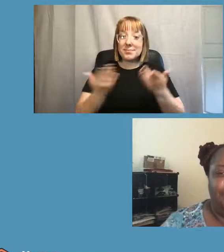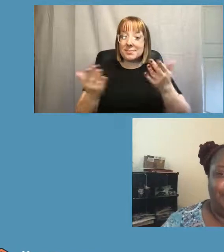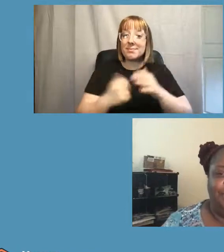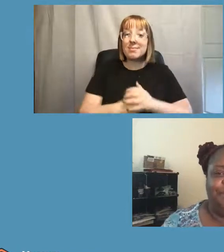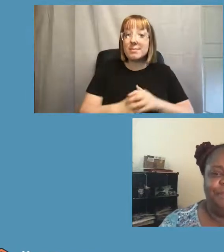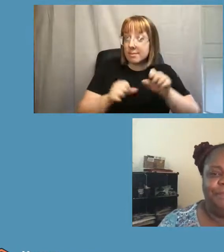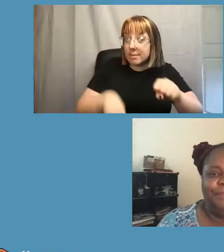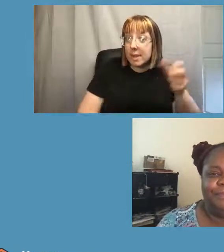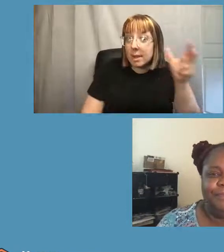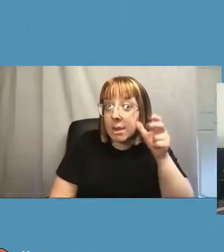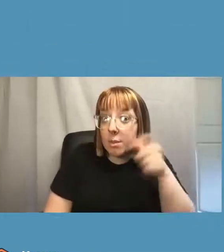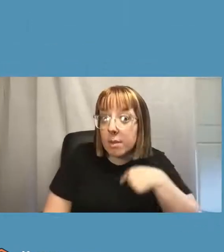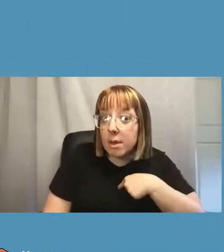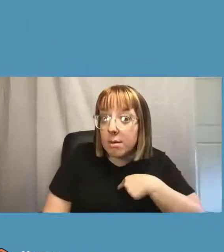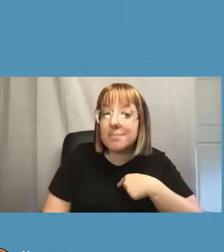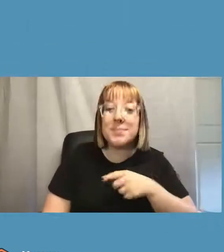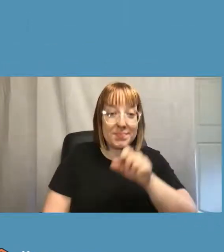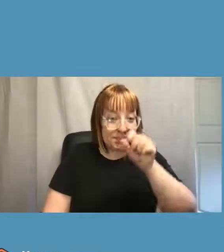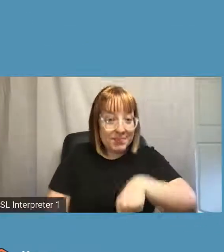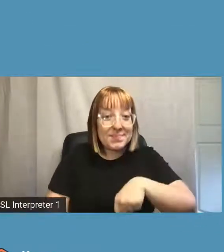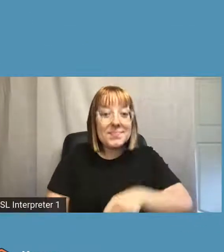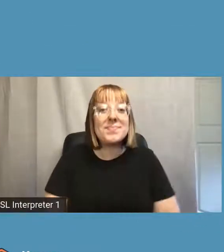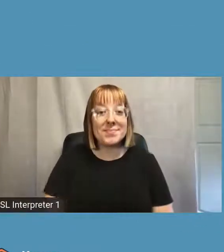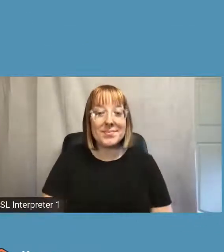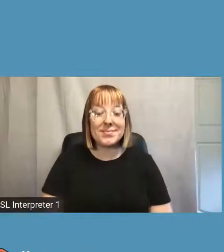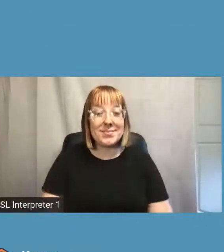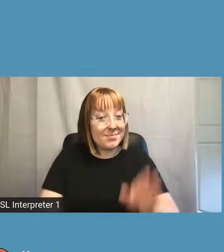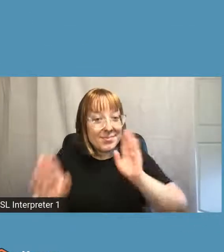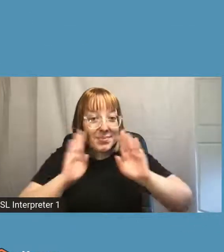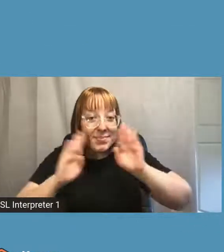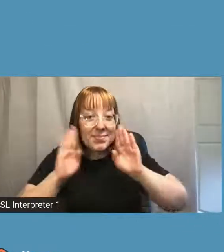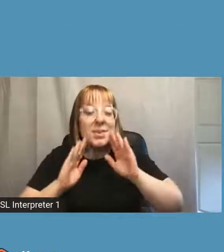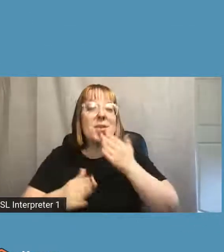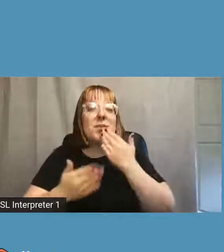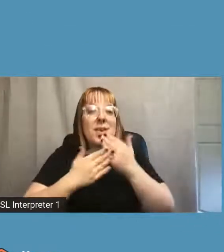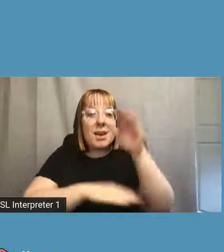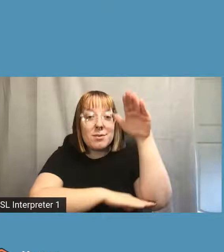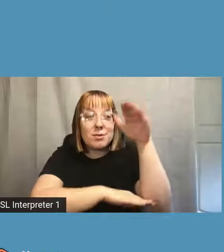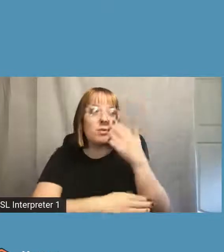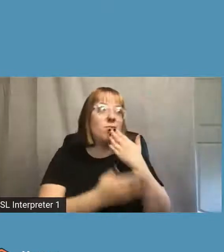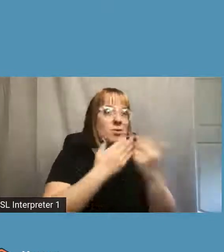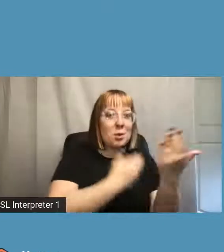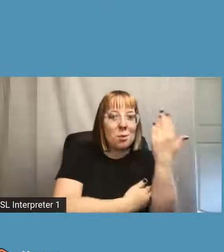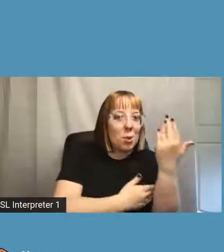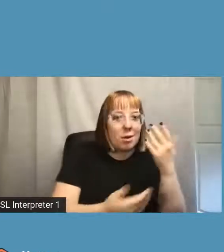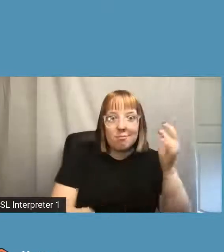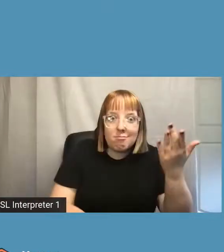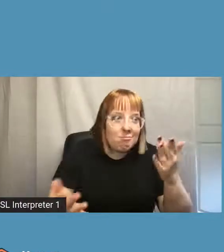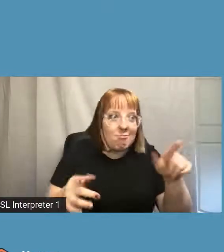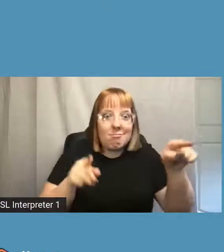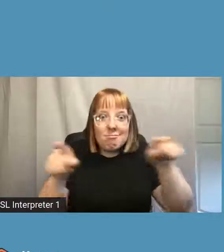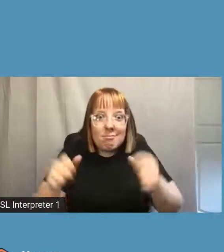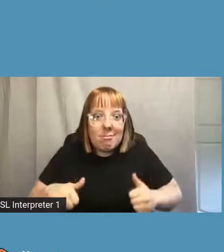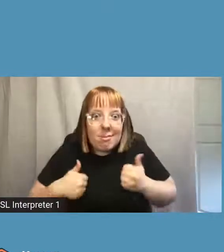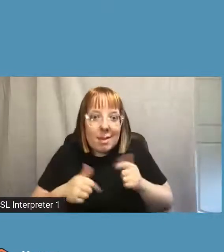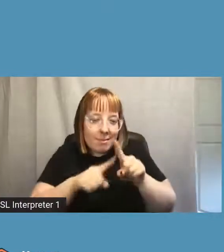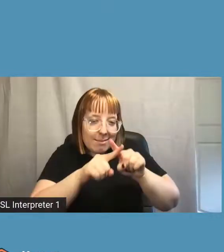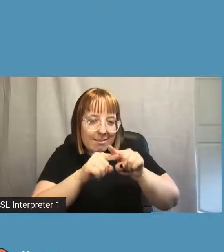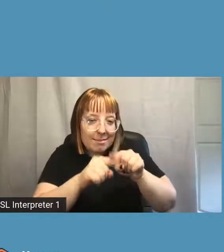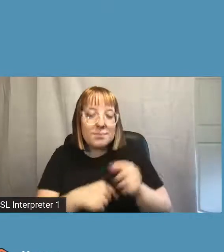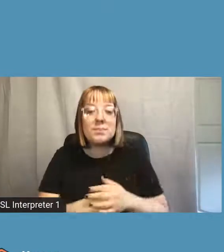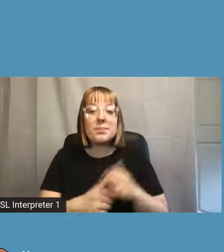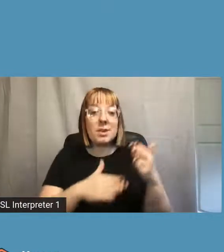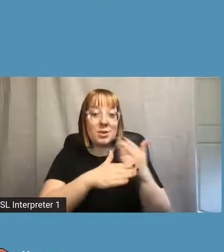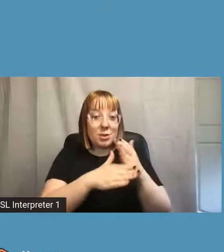Can you hear me? Sure can. Okay, hi, good afternoon or good morning, wherever you're from. I'm going to share